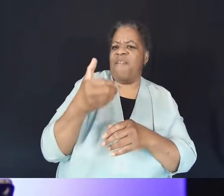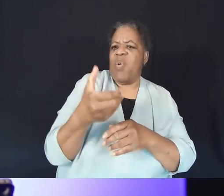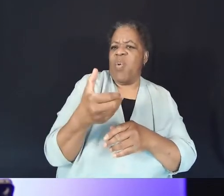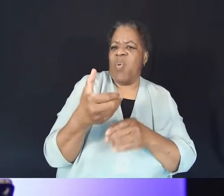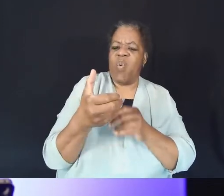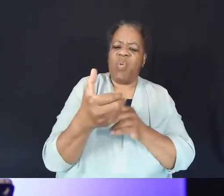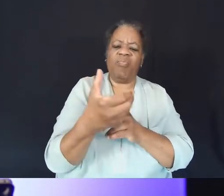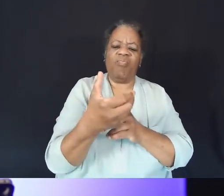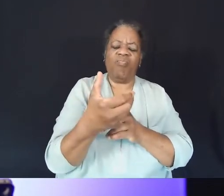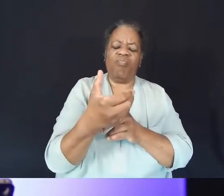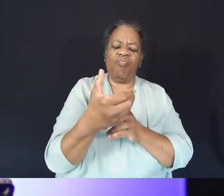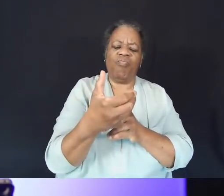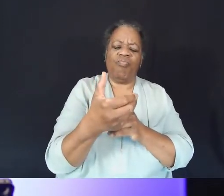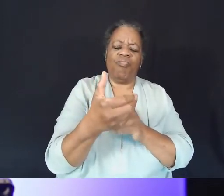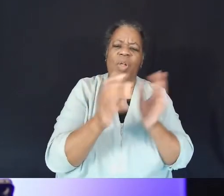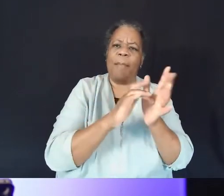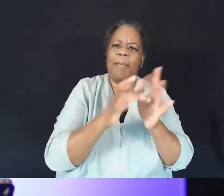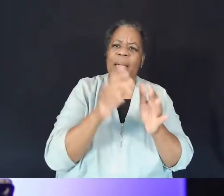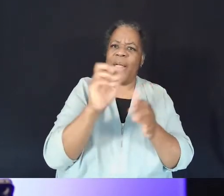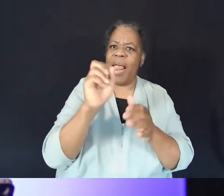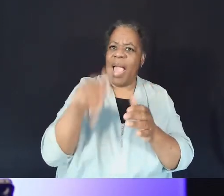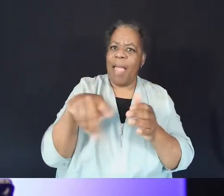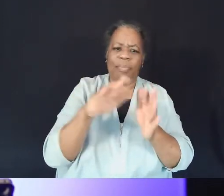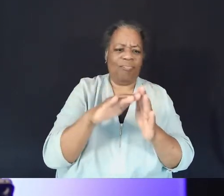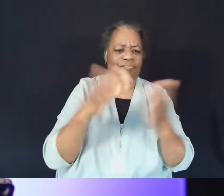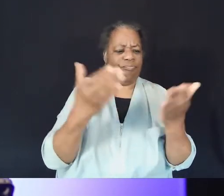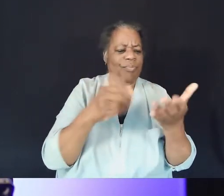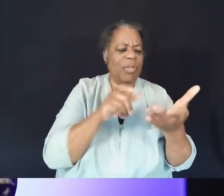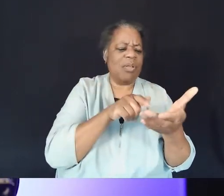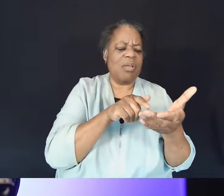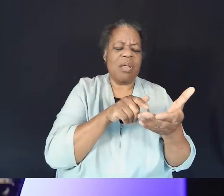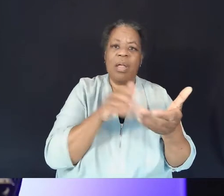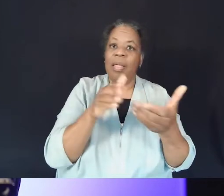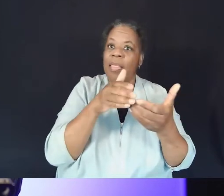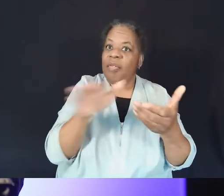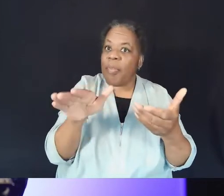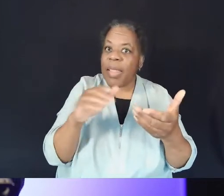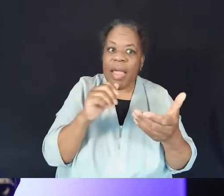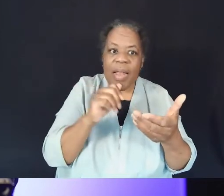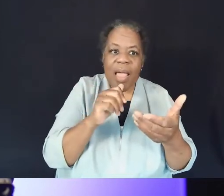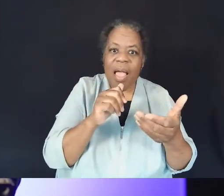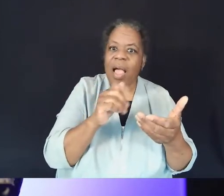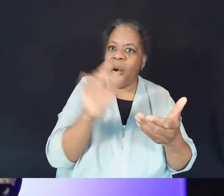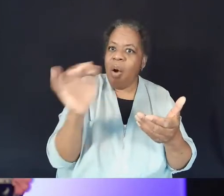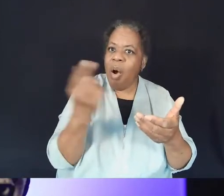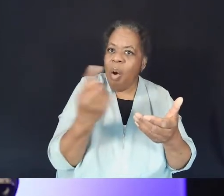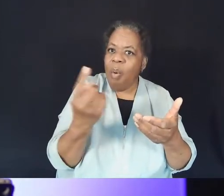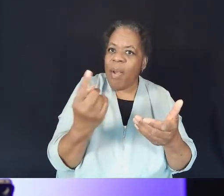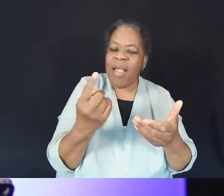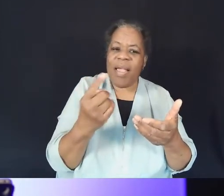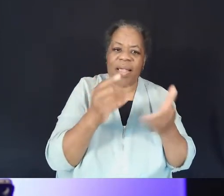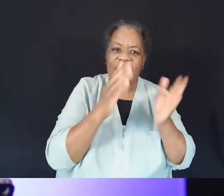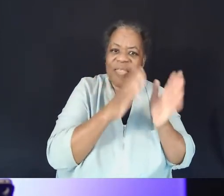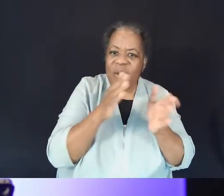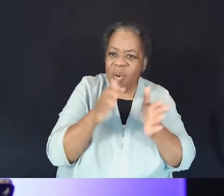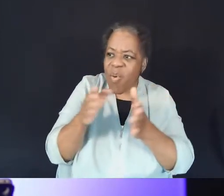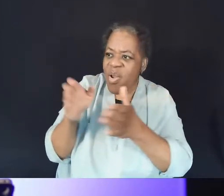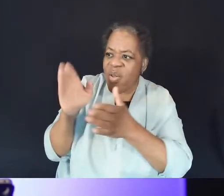again. And I remember that this plan does not always go in the order of the table of contents of the